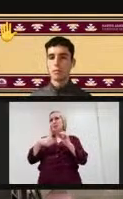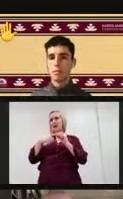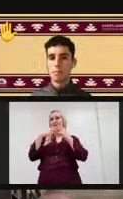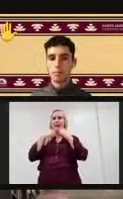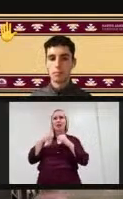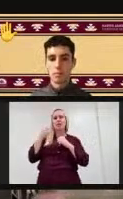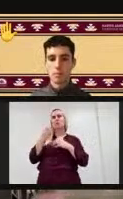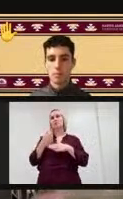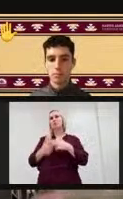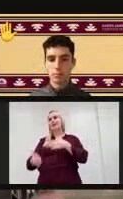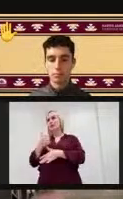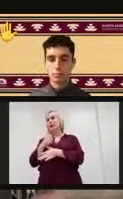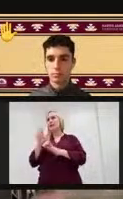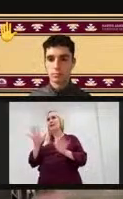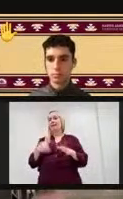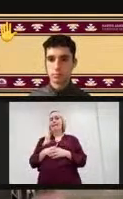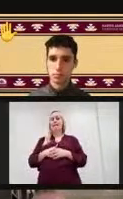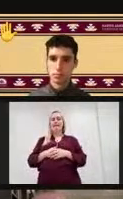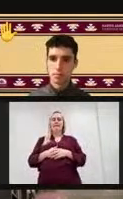thing.